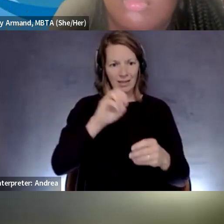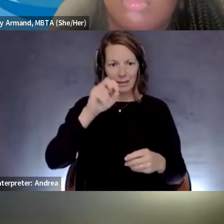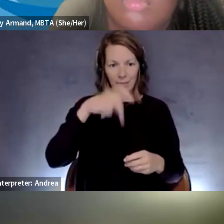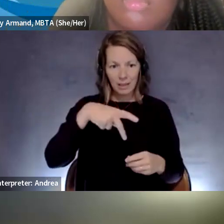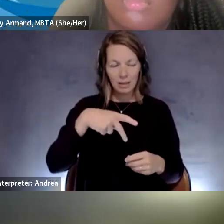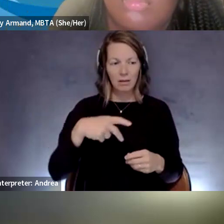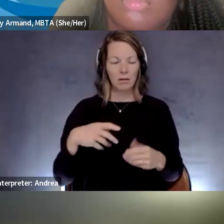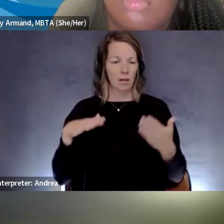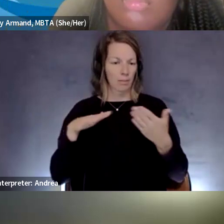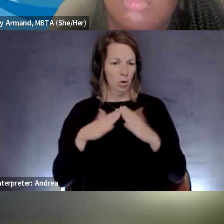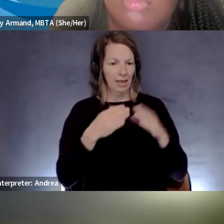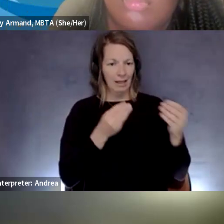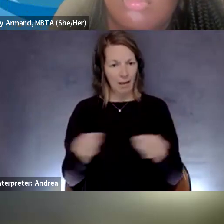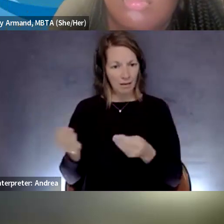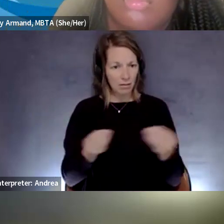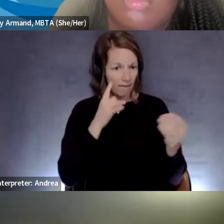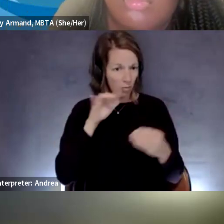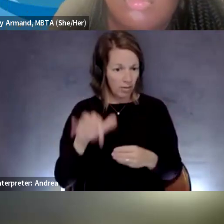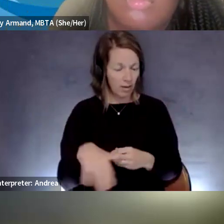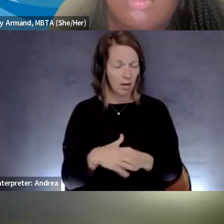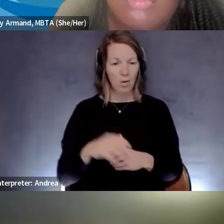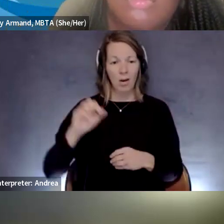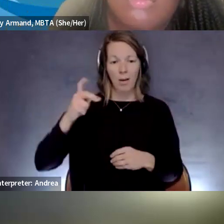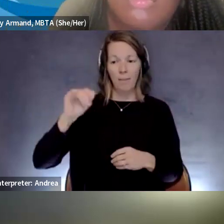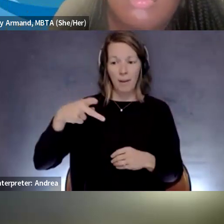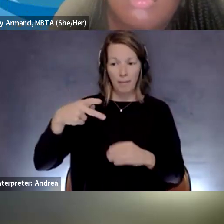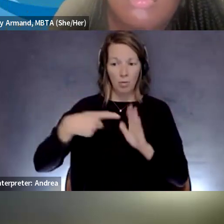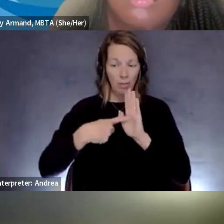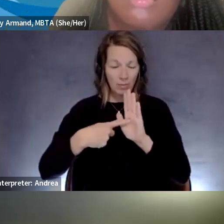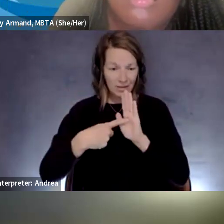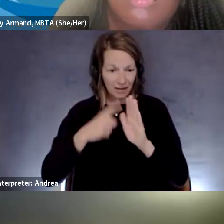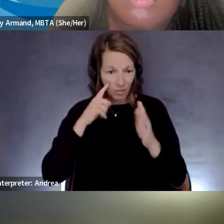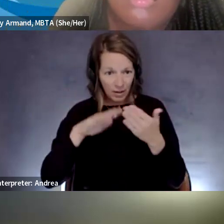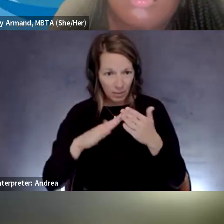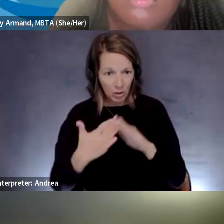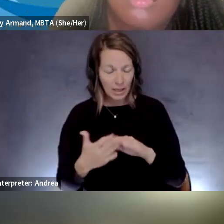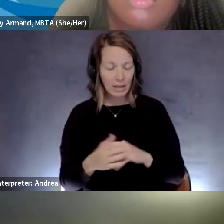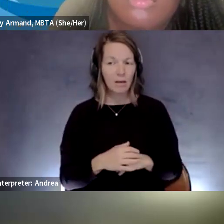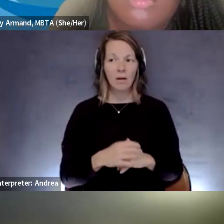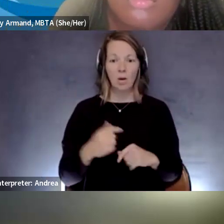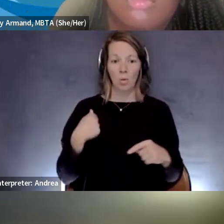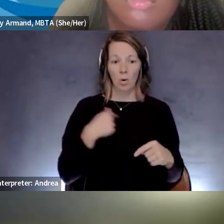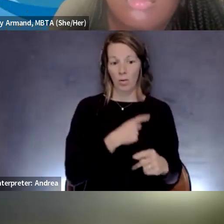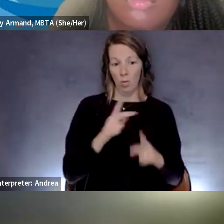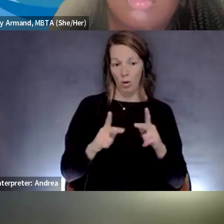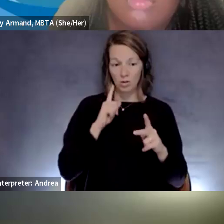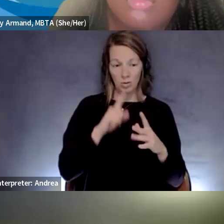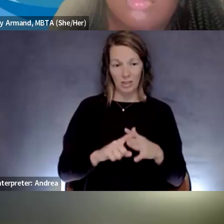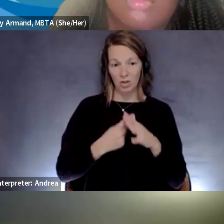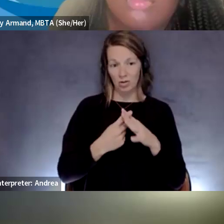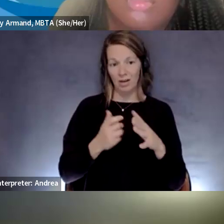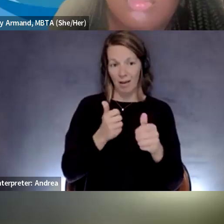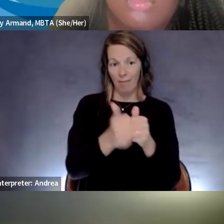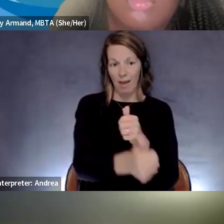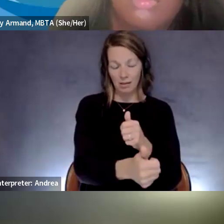the community liaison for it. We're the PIP representative for the community. We're the ones who initiated and got